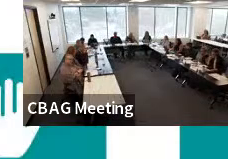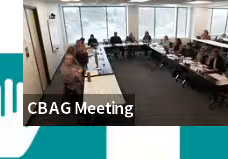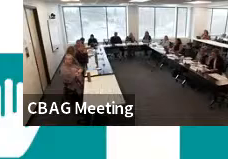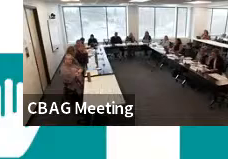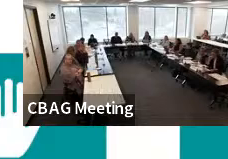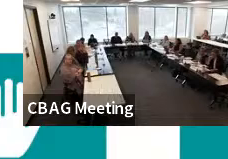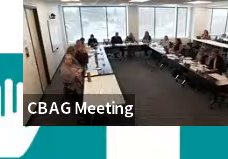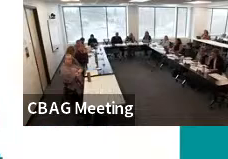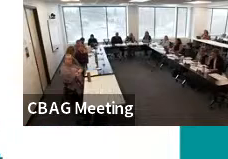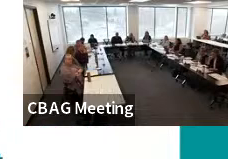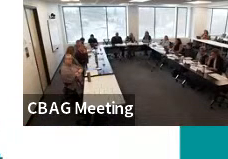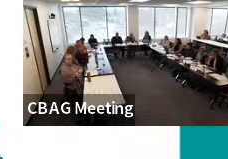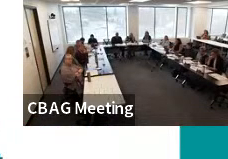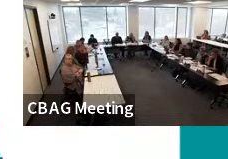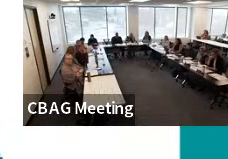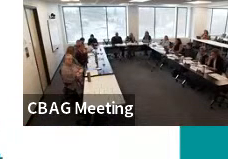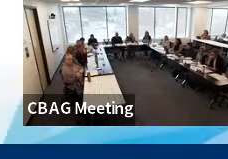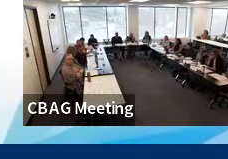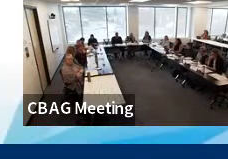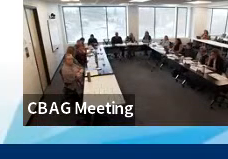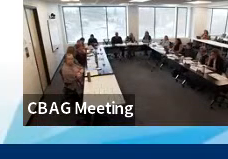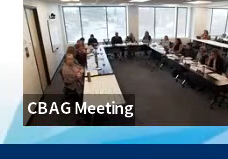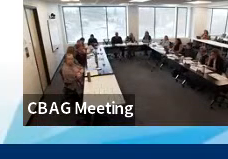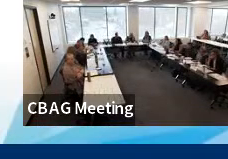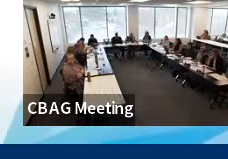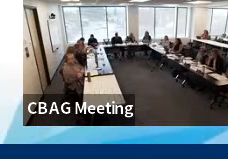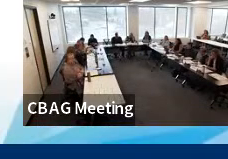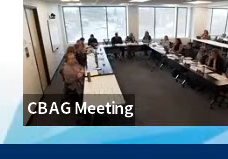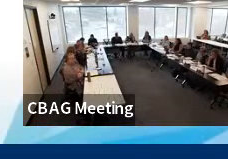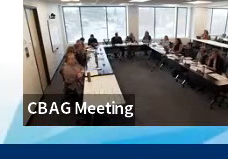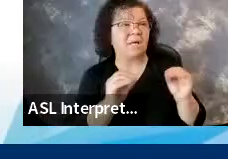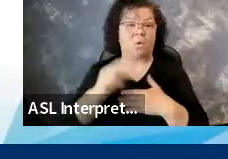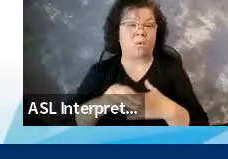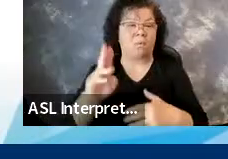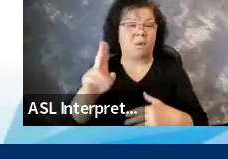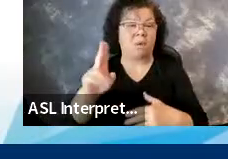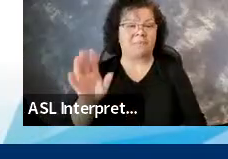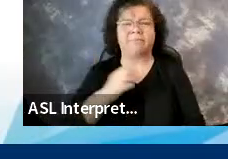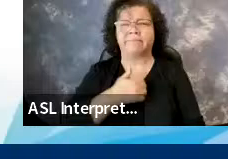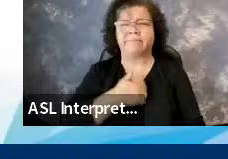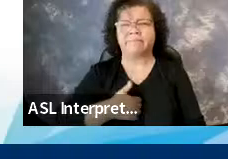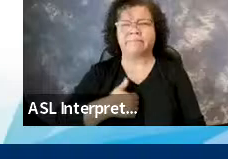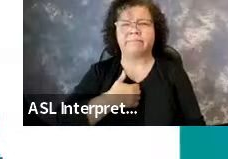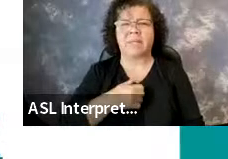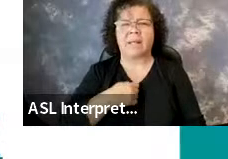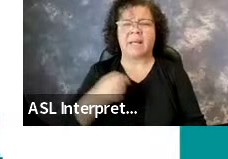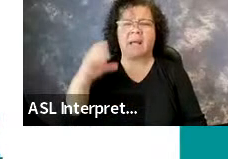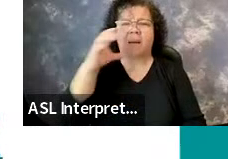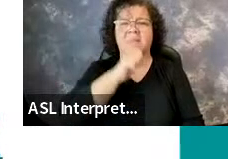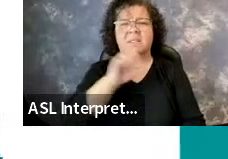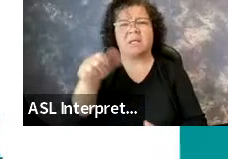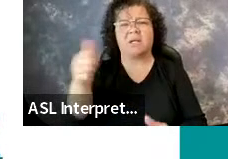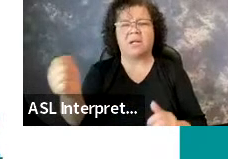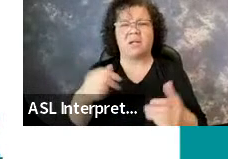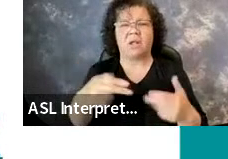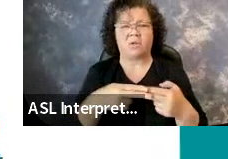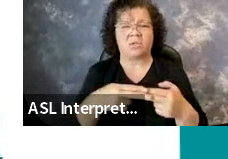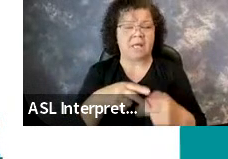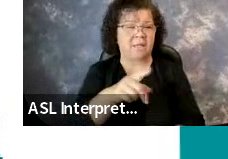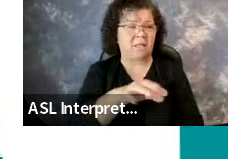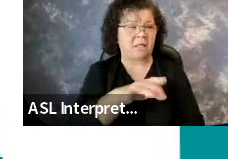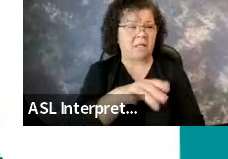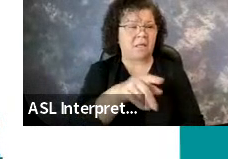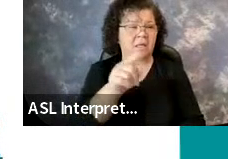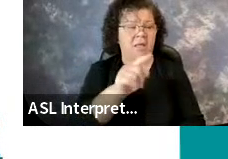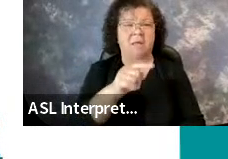the IBR program update. Oh, I apologize. I missed another slide that was back to public comment.